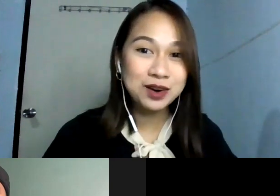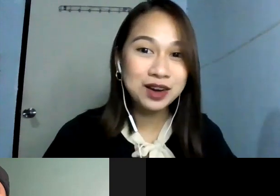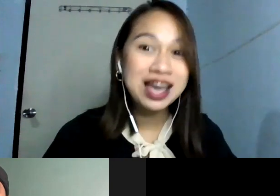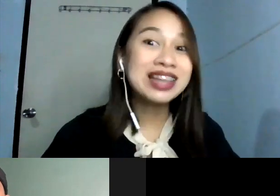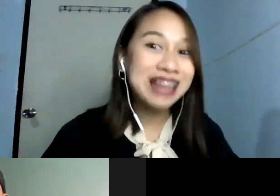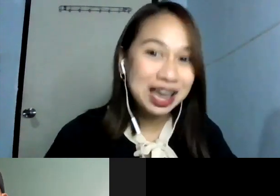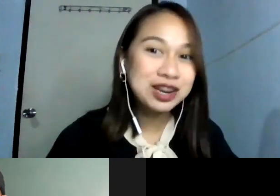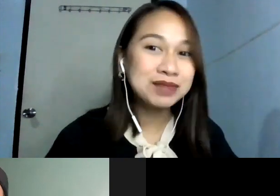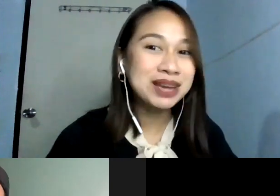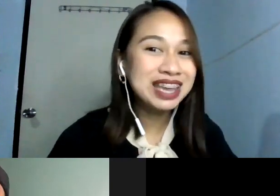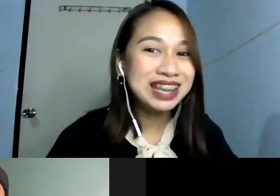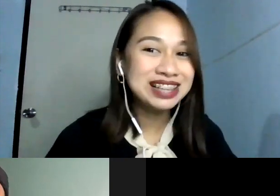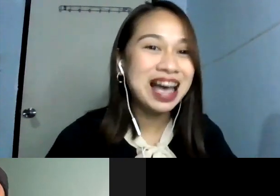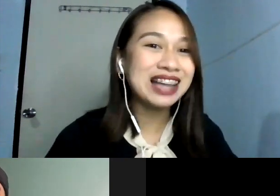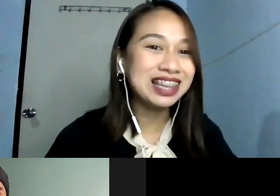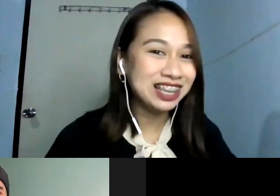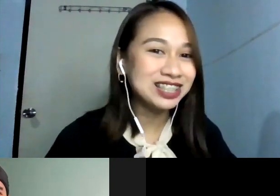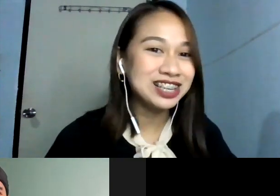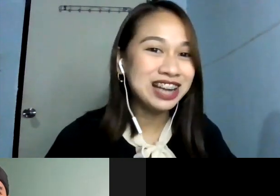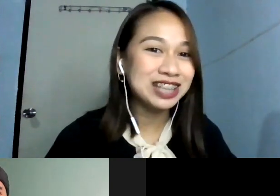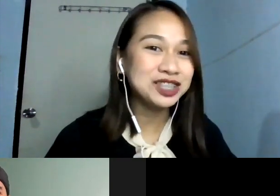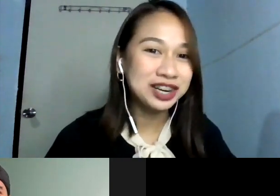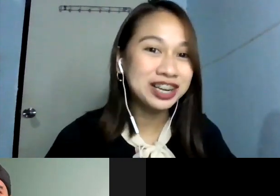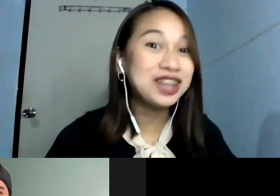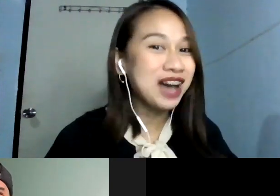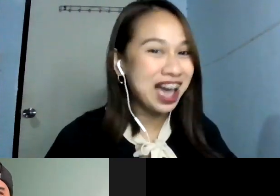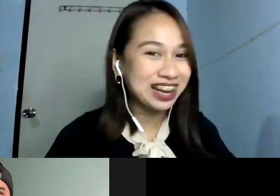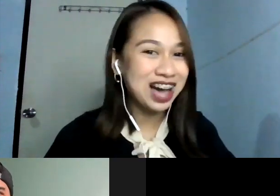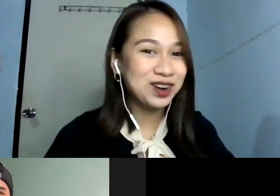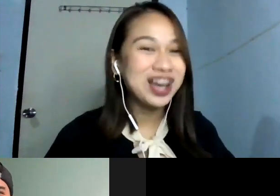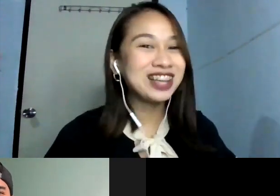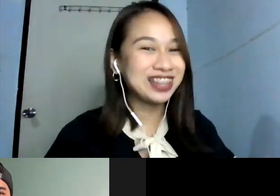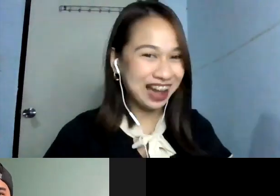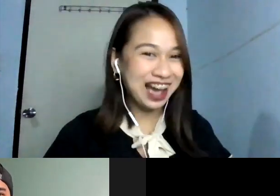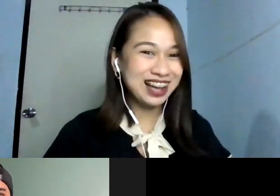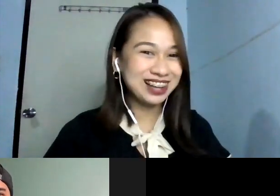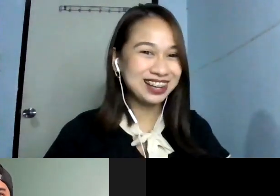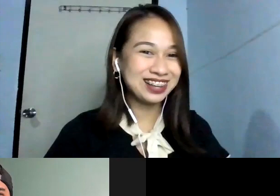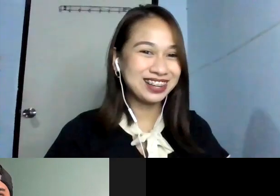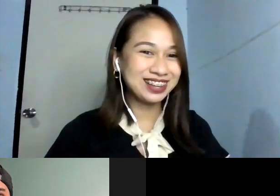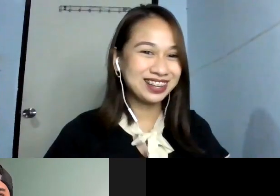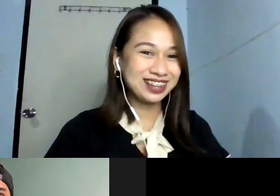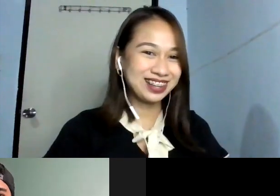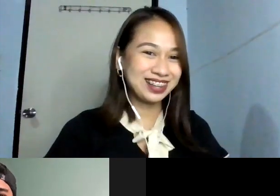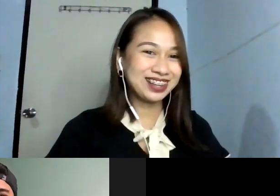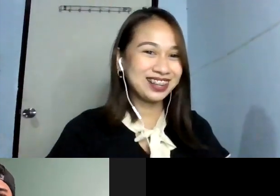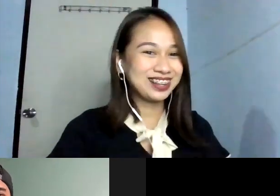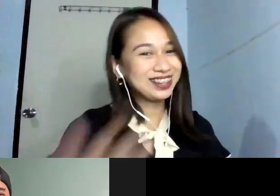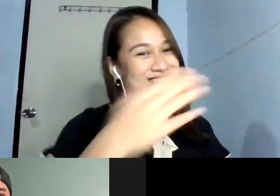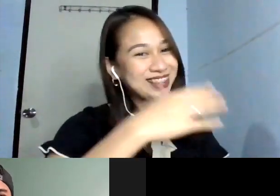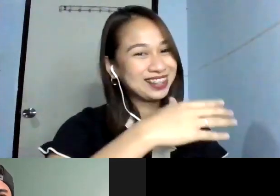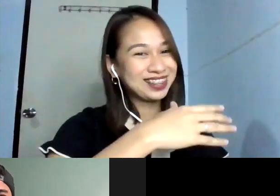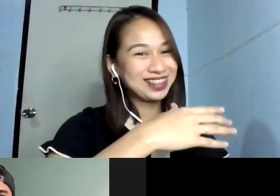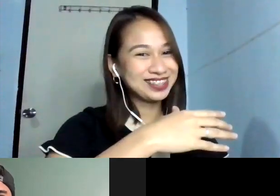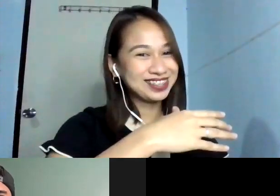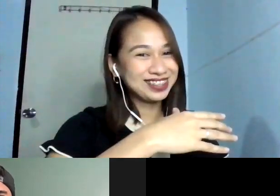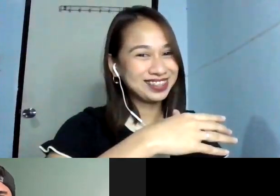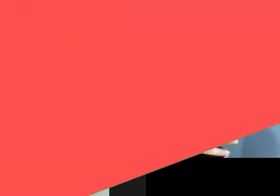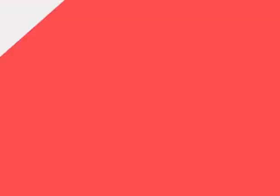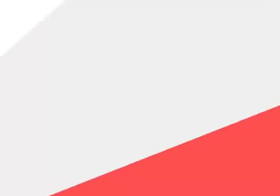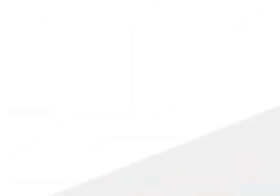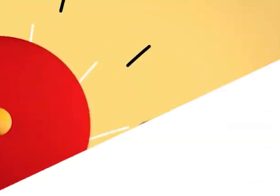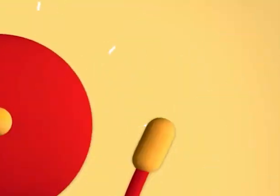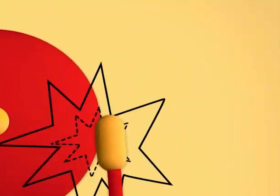mga tanong, tayo na't makinig sa ating teacher lecturer ngayong araw. Tara! Let's watch and learn!